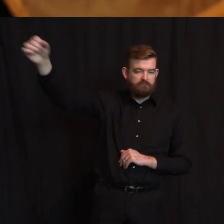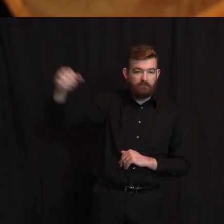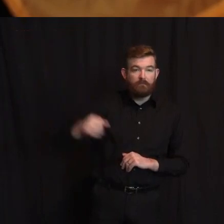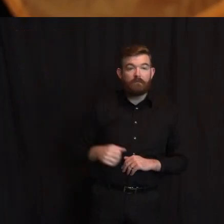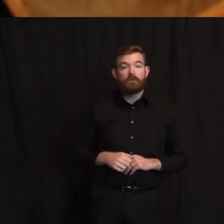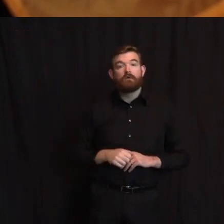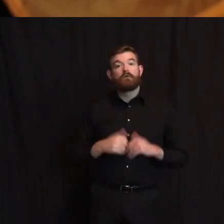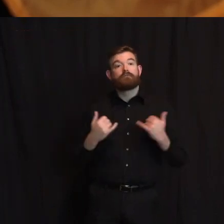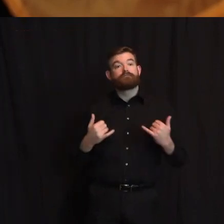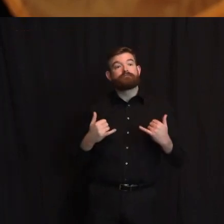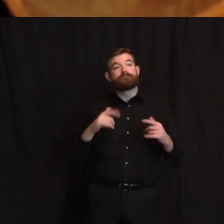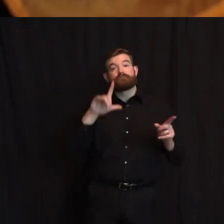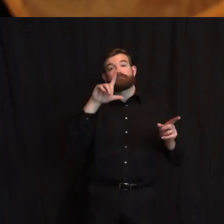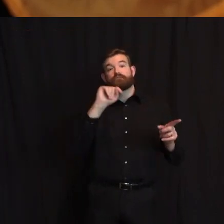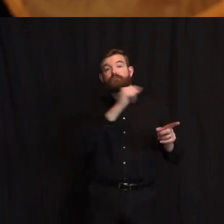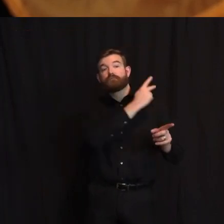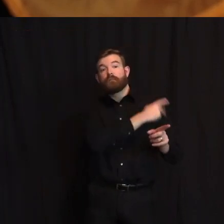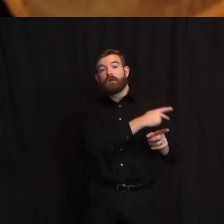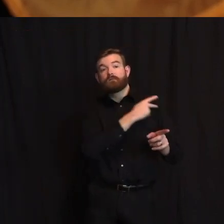the Meadowlands Convention Center